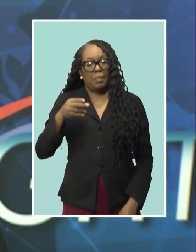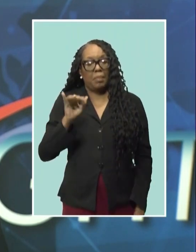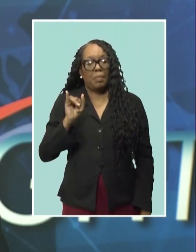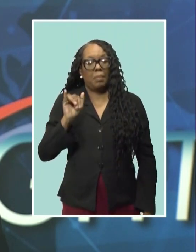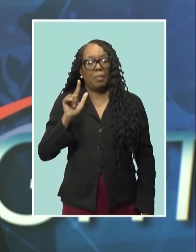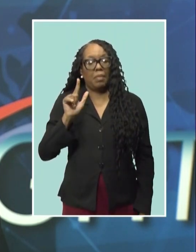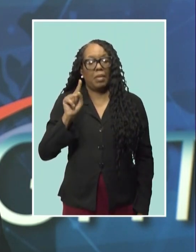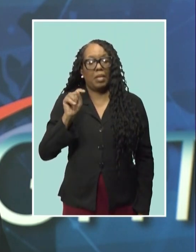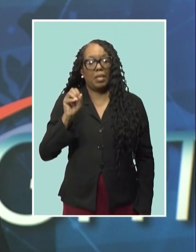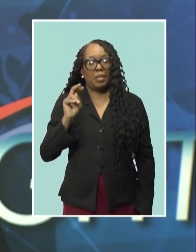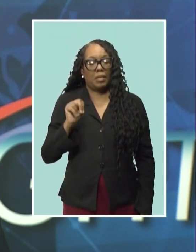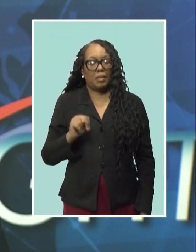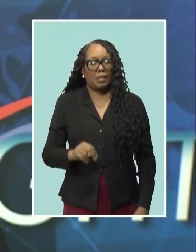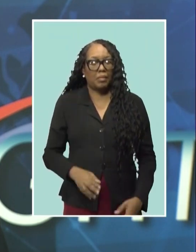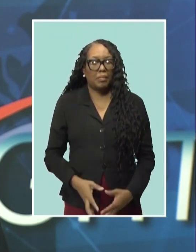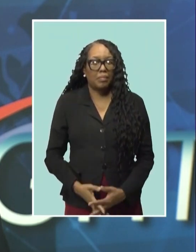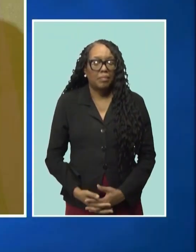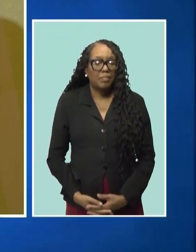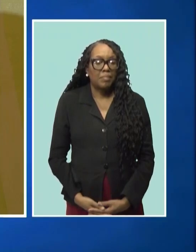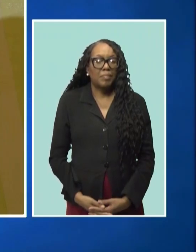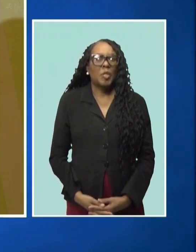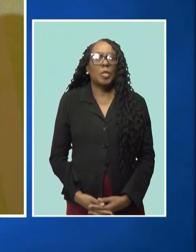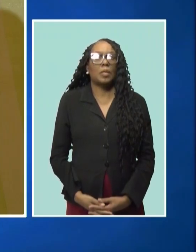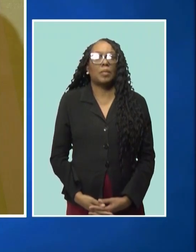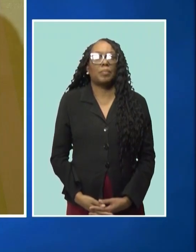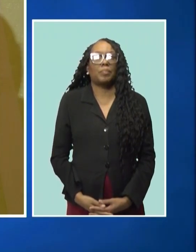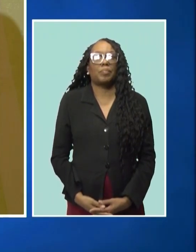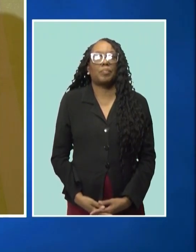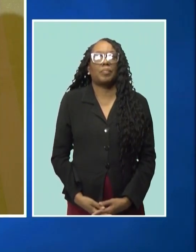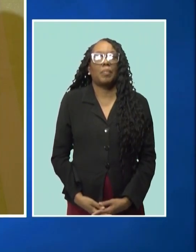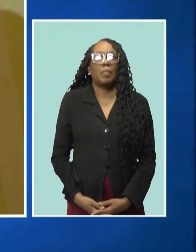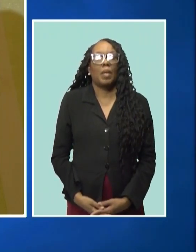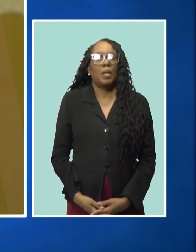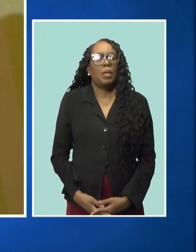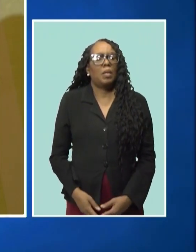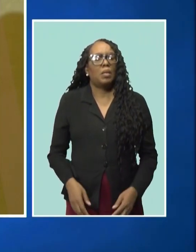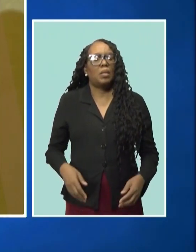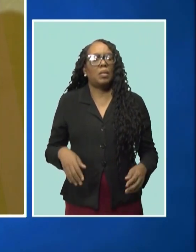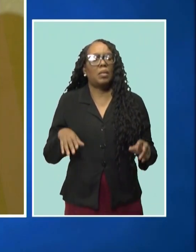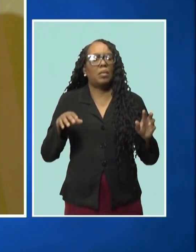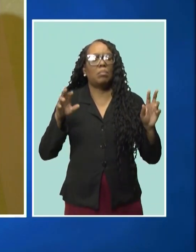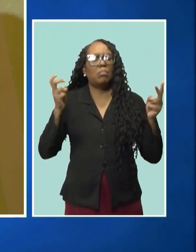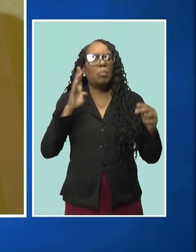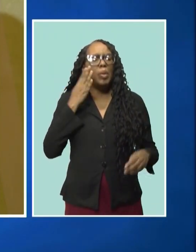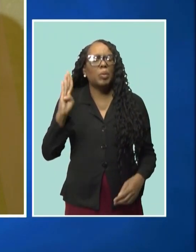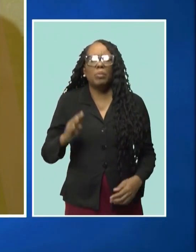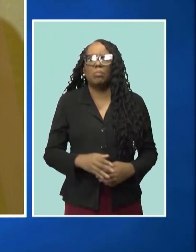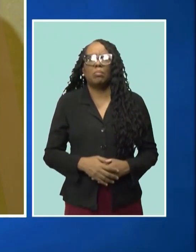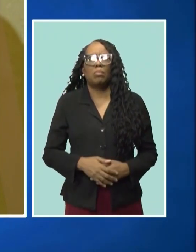from Rianne Phillips. Blue, green, what does that mean? Those are colors.